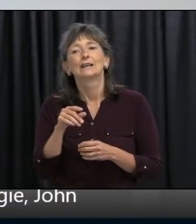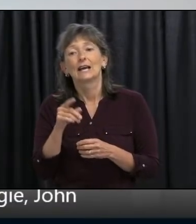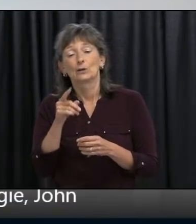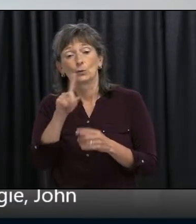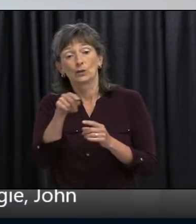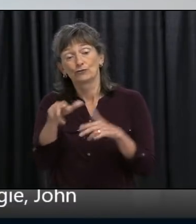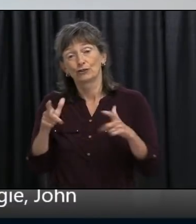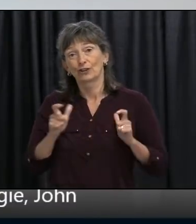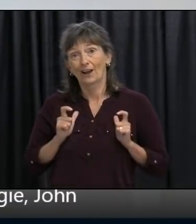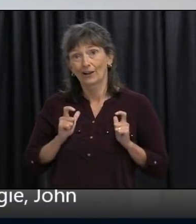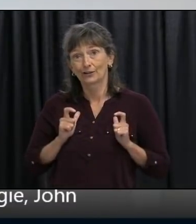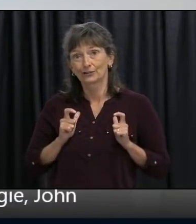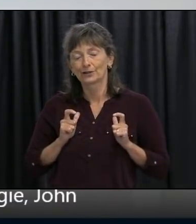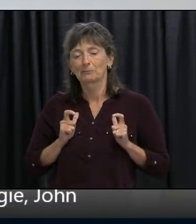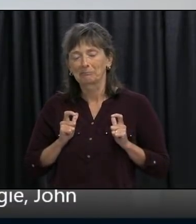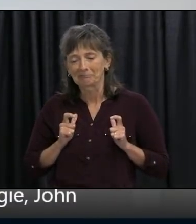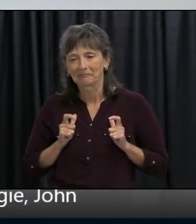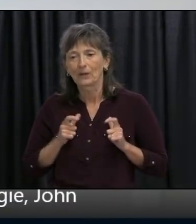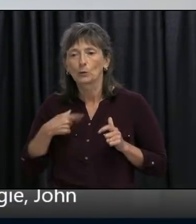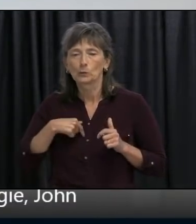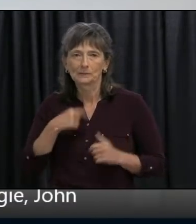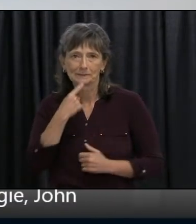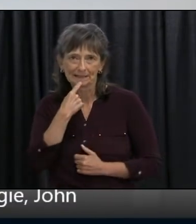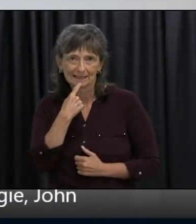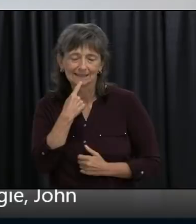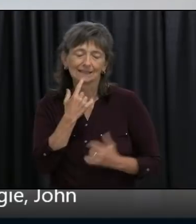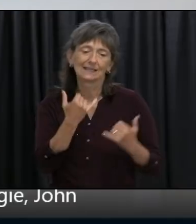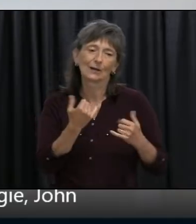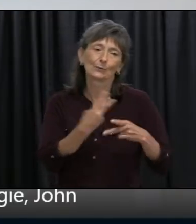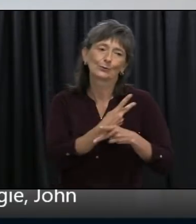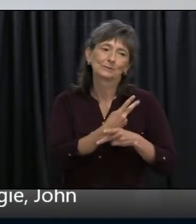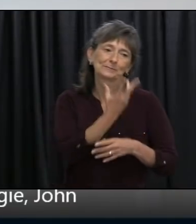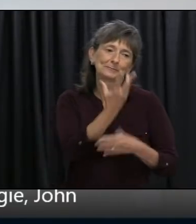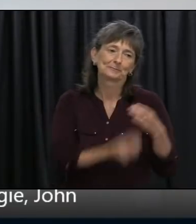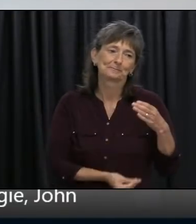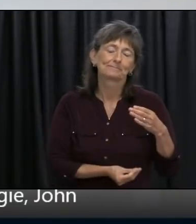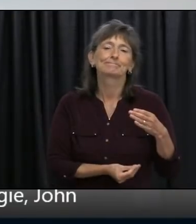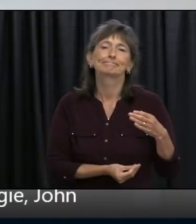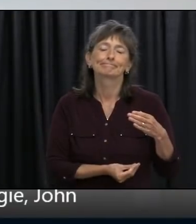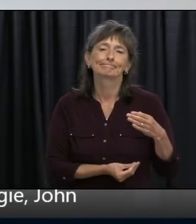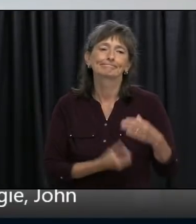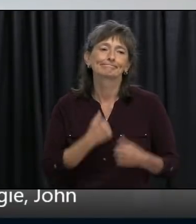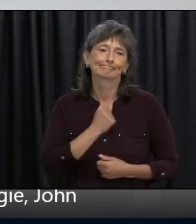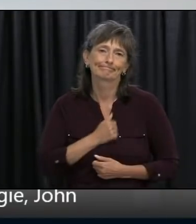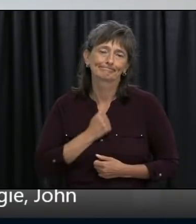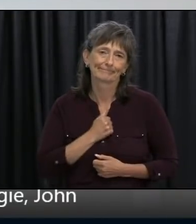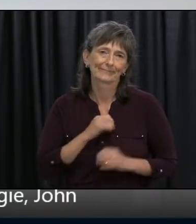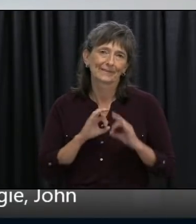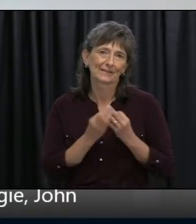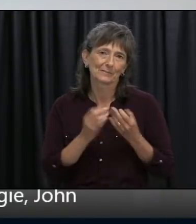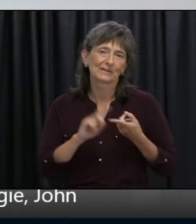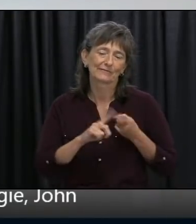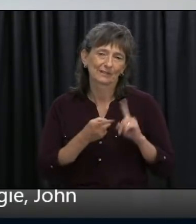different hole now he's passed. So, again, my condolences to his family and friends.